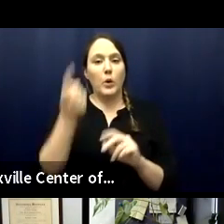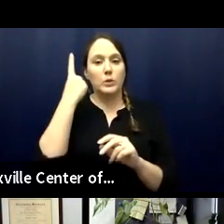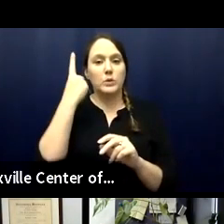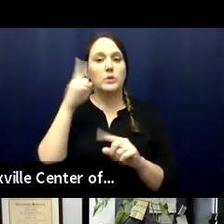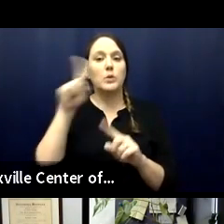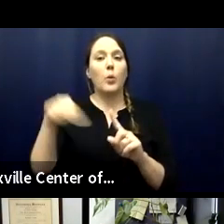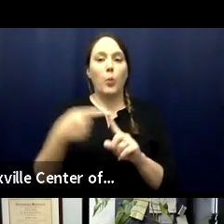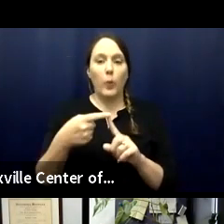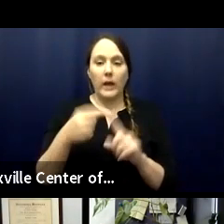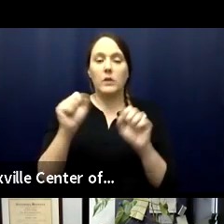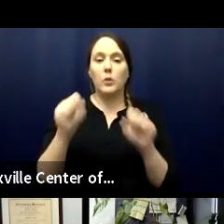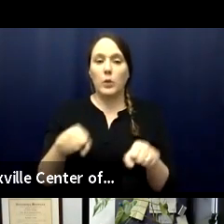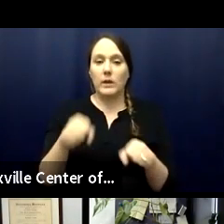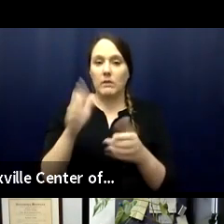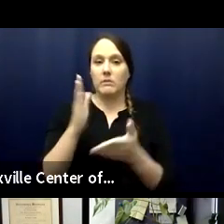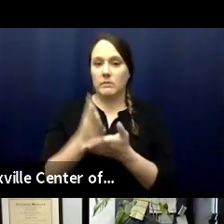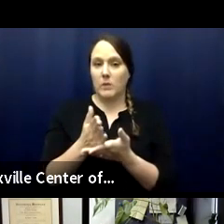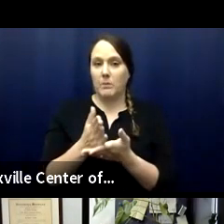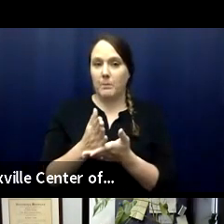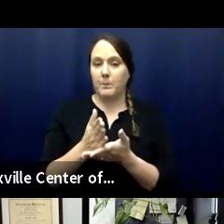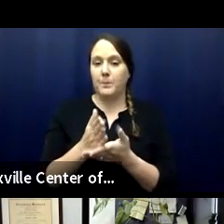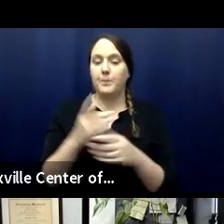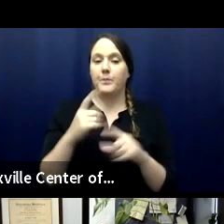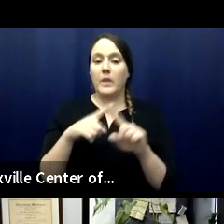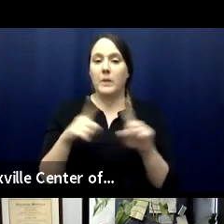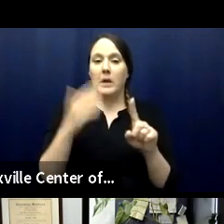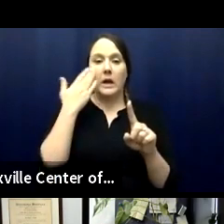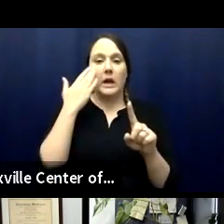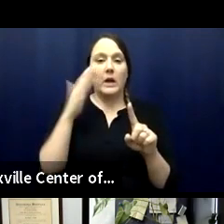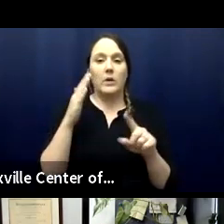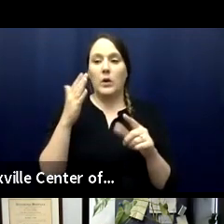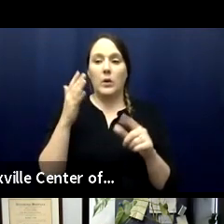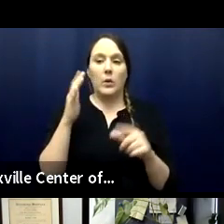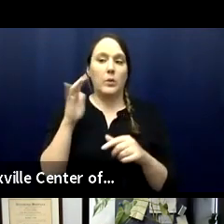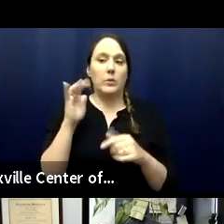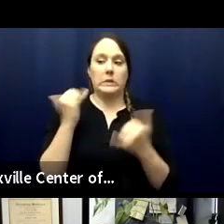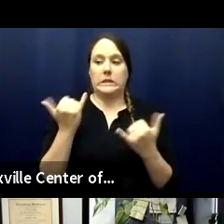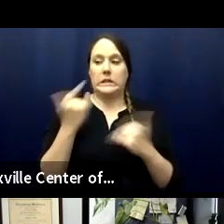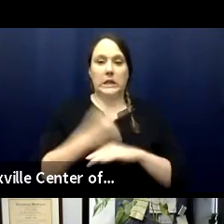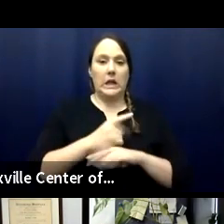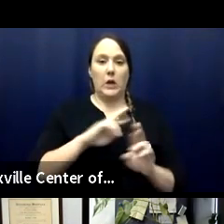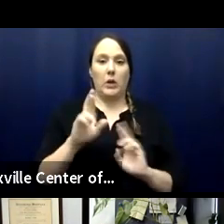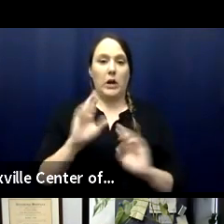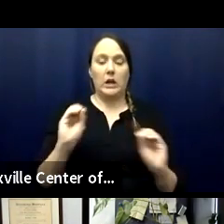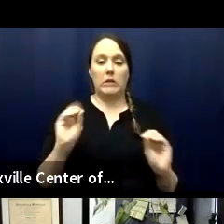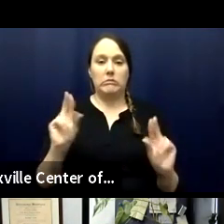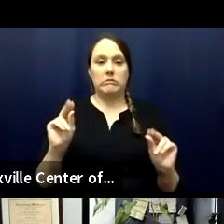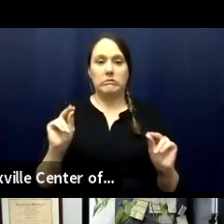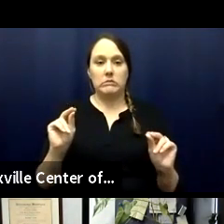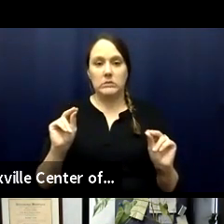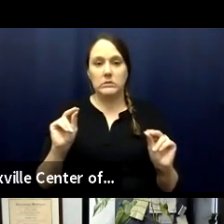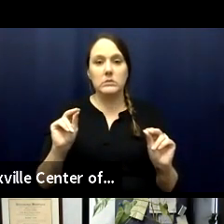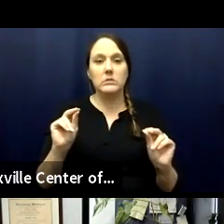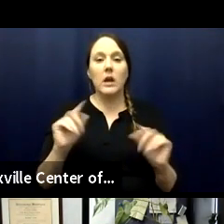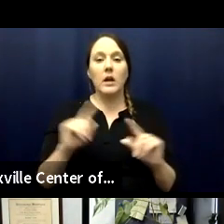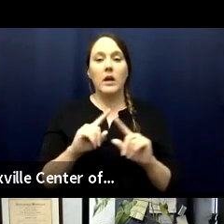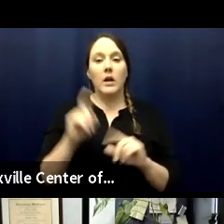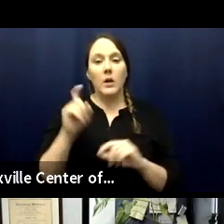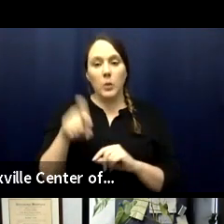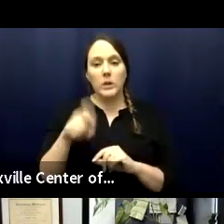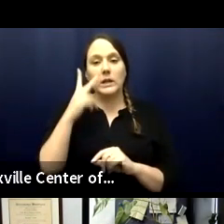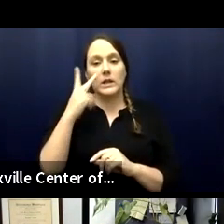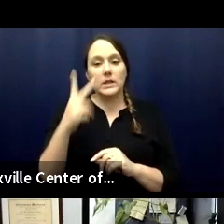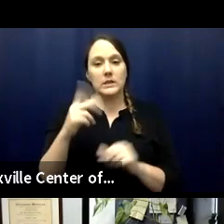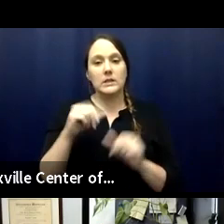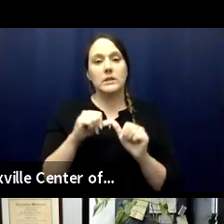can lift this. But I just don't know that we're there today. I know we aren't there today. and then we're going to need to see some